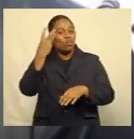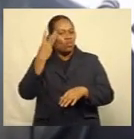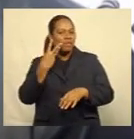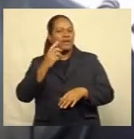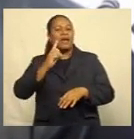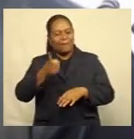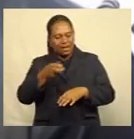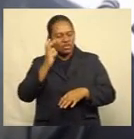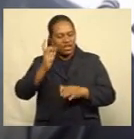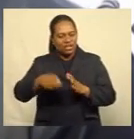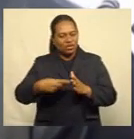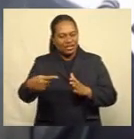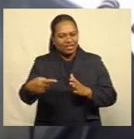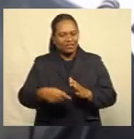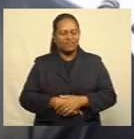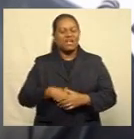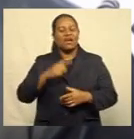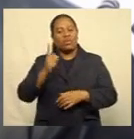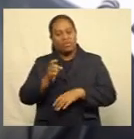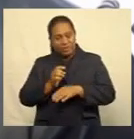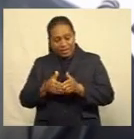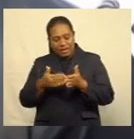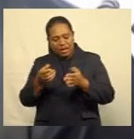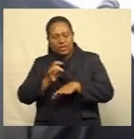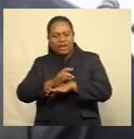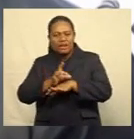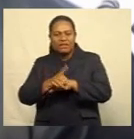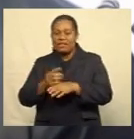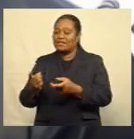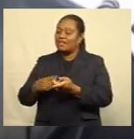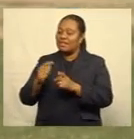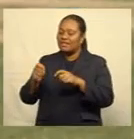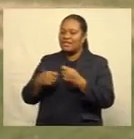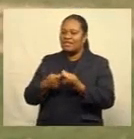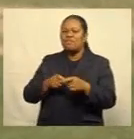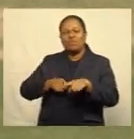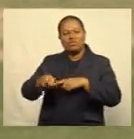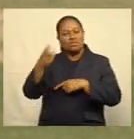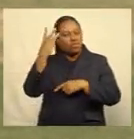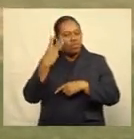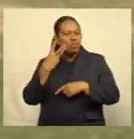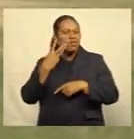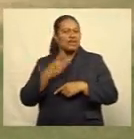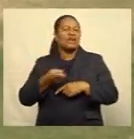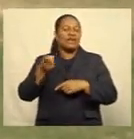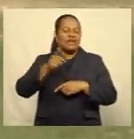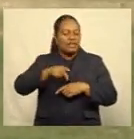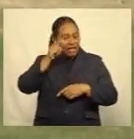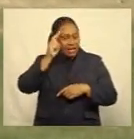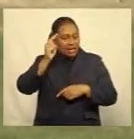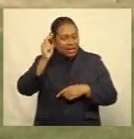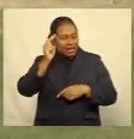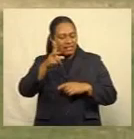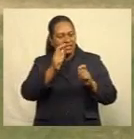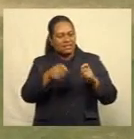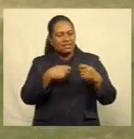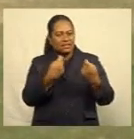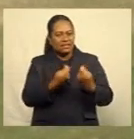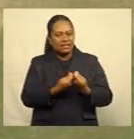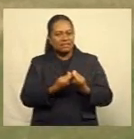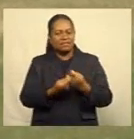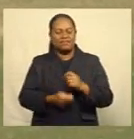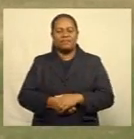still continuing. But we are advising our association team, especially the women's, and our national cricket training